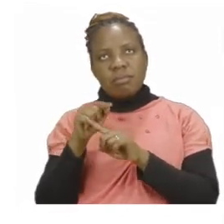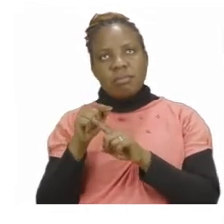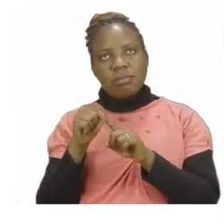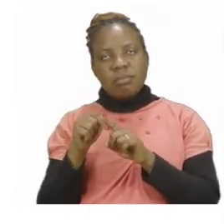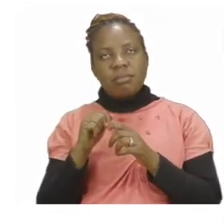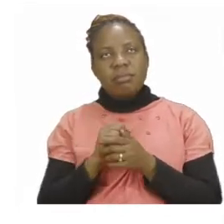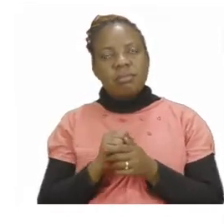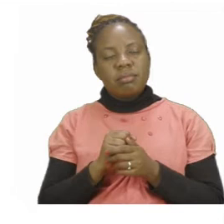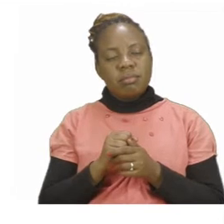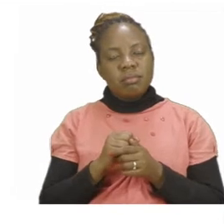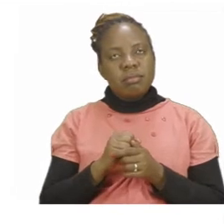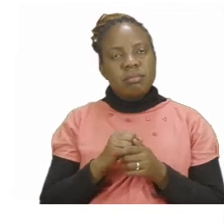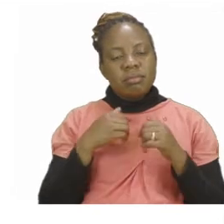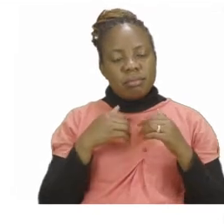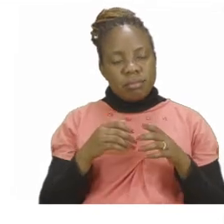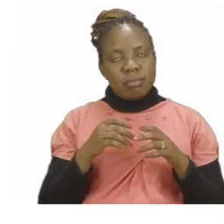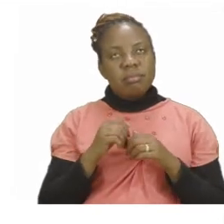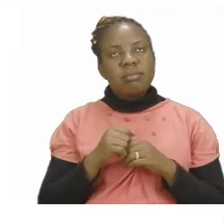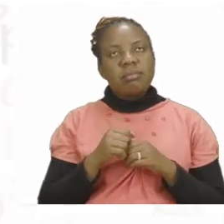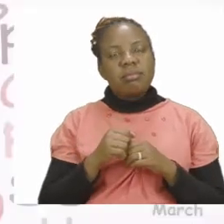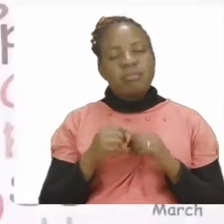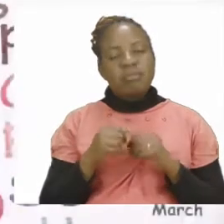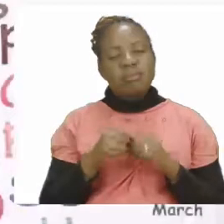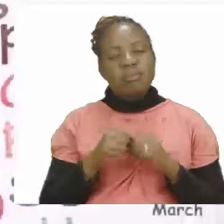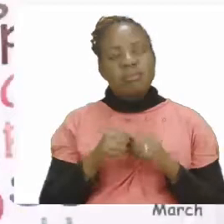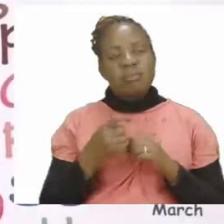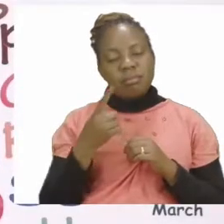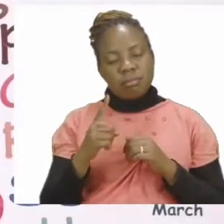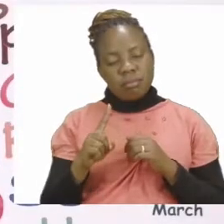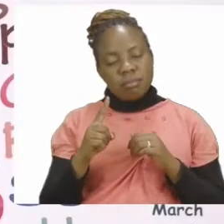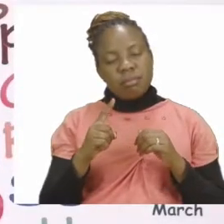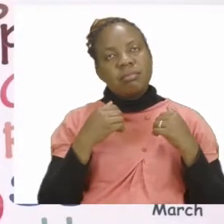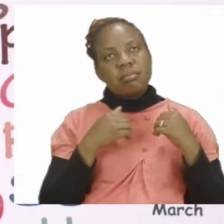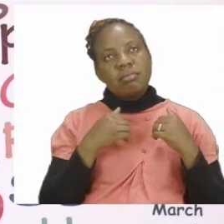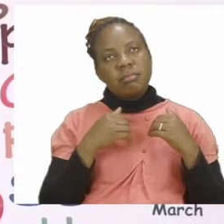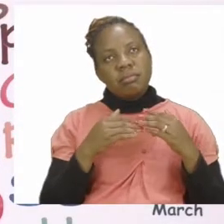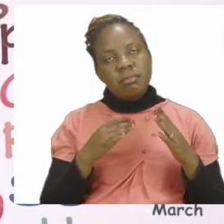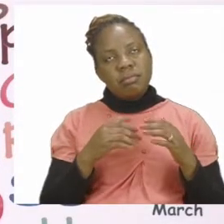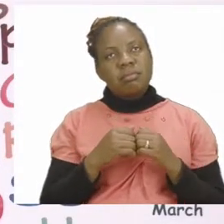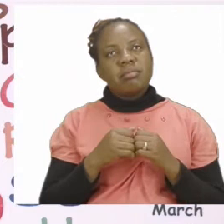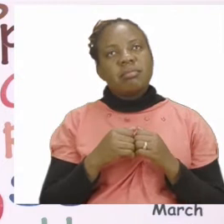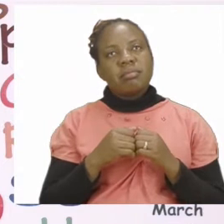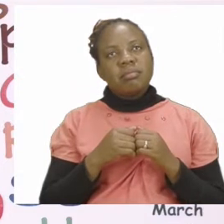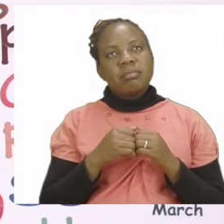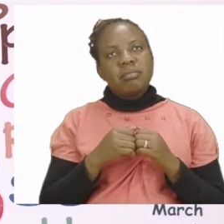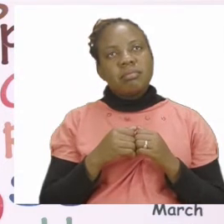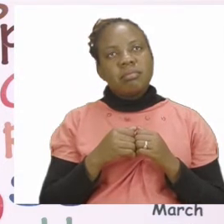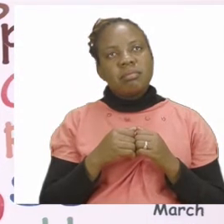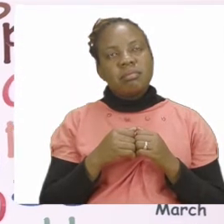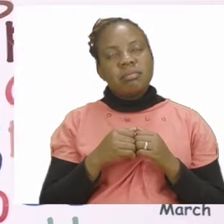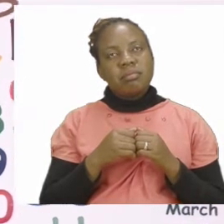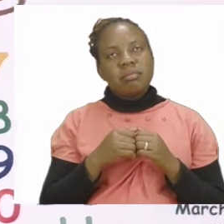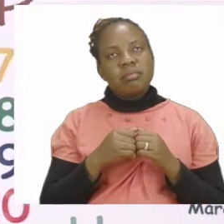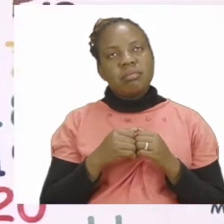board, boys and girls, but I didn't complete it. I am going to leave the completion up